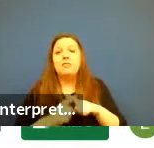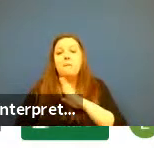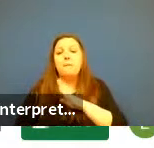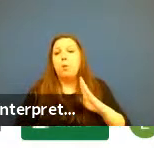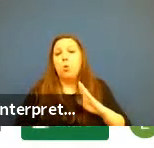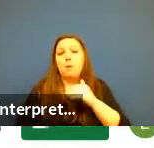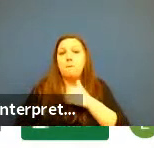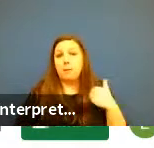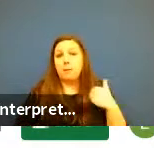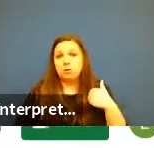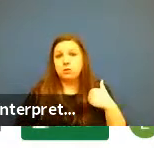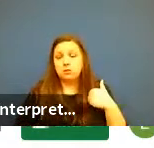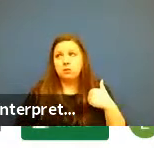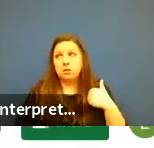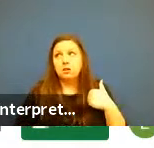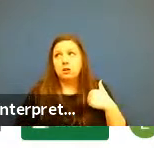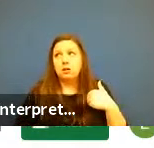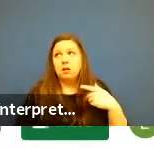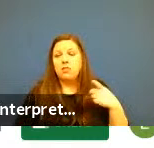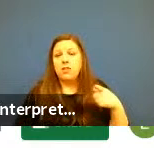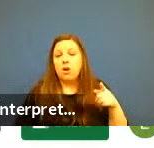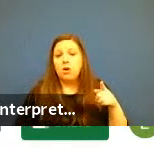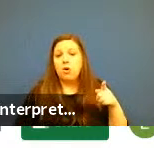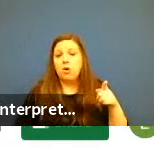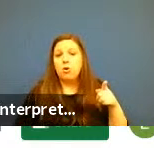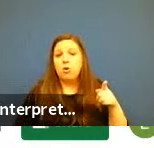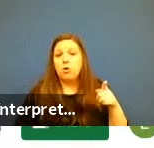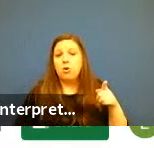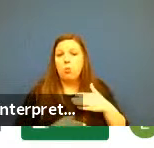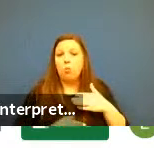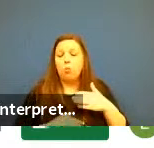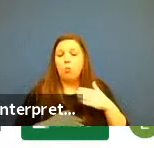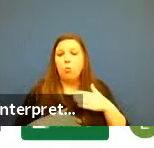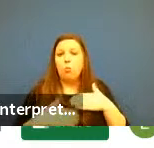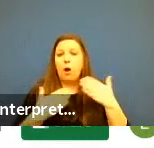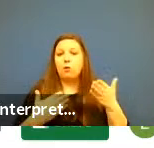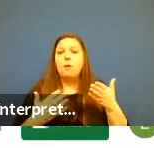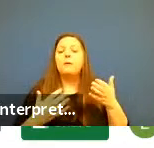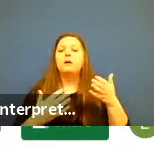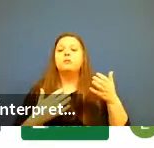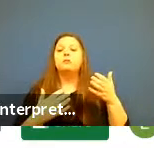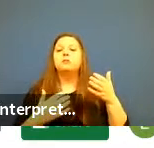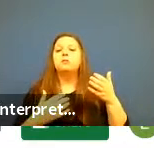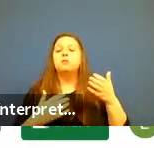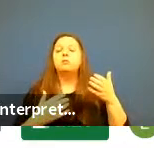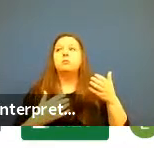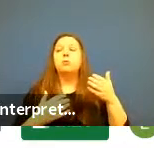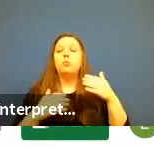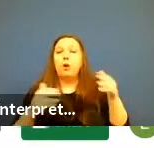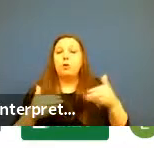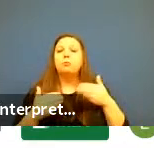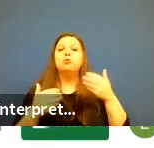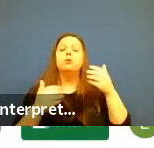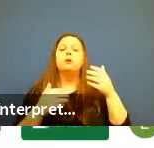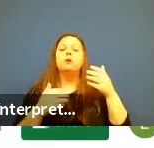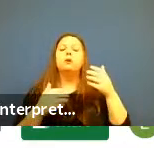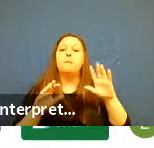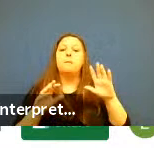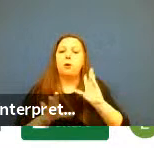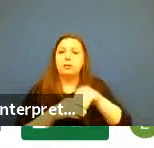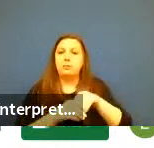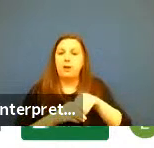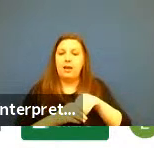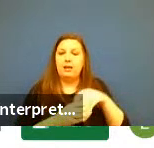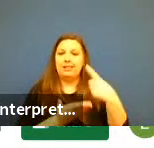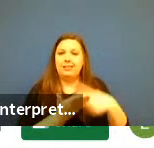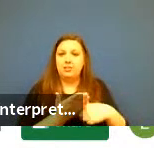members are welcome to come participate in discussion. And obviously, I think we're all aware of the fact that you can't